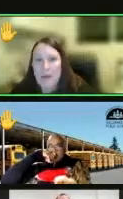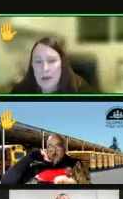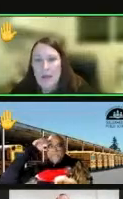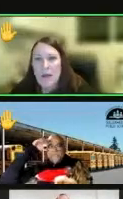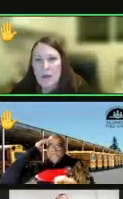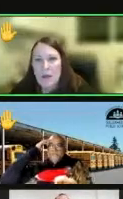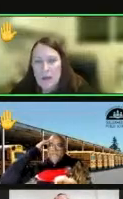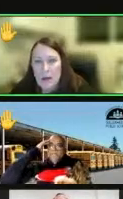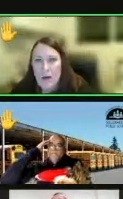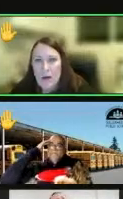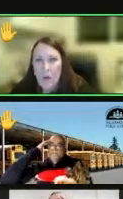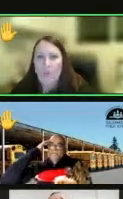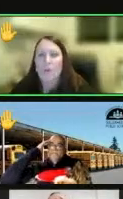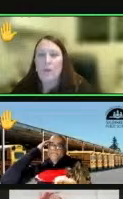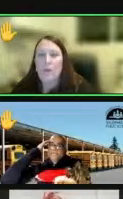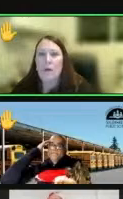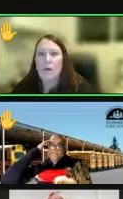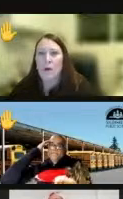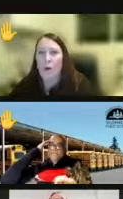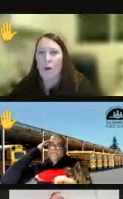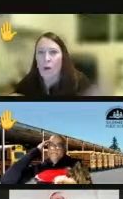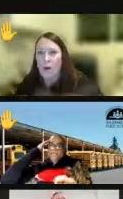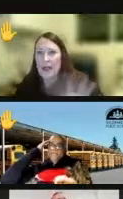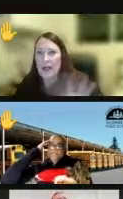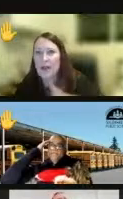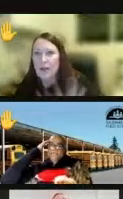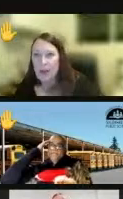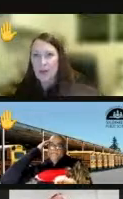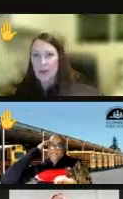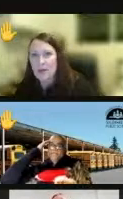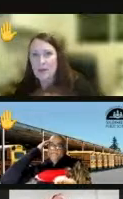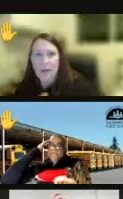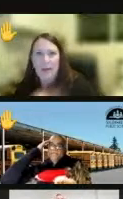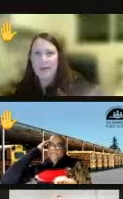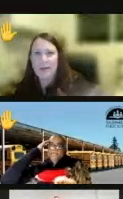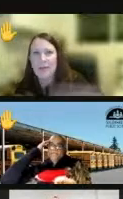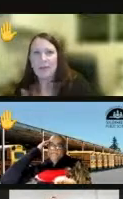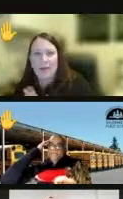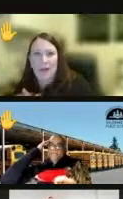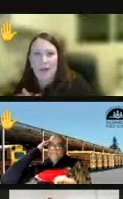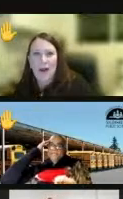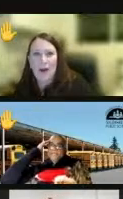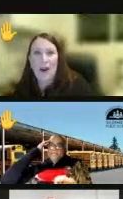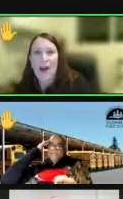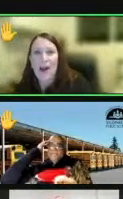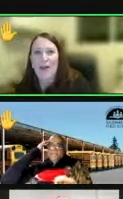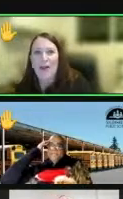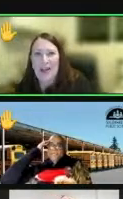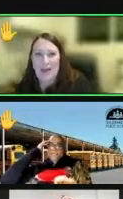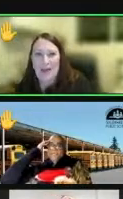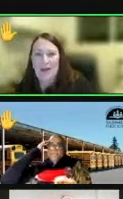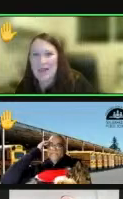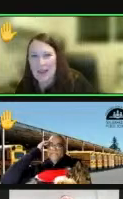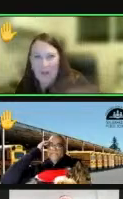kids that are Spanish. So I wonder if the instructional needs or any other language. It's just language. There are all